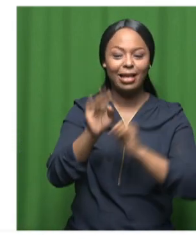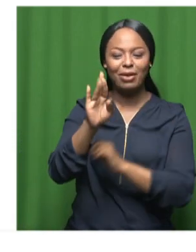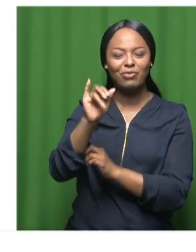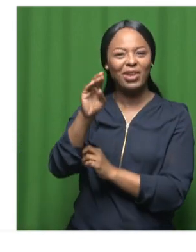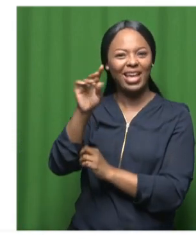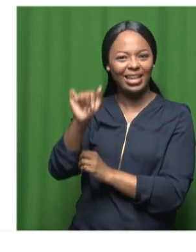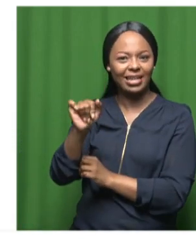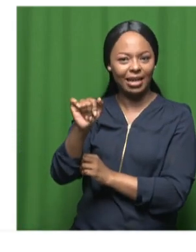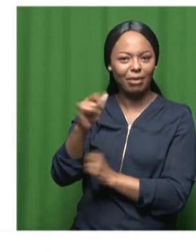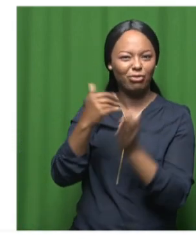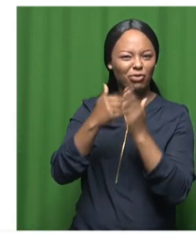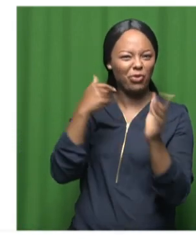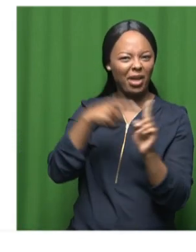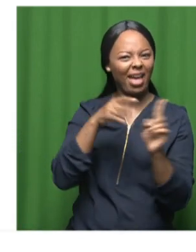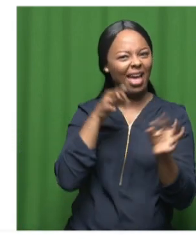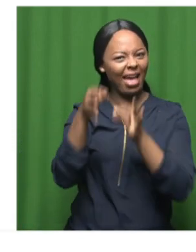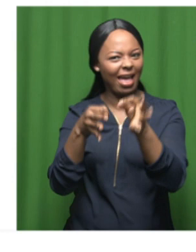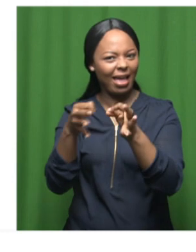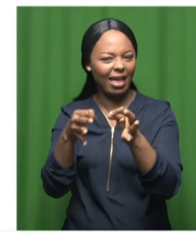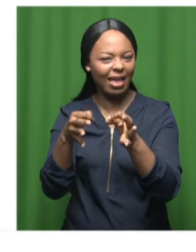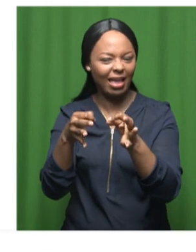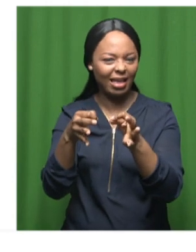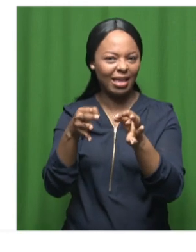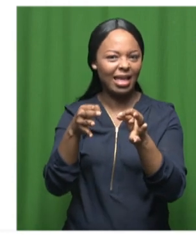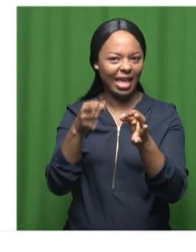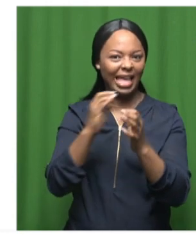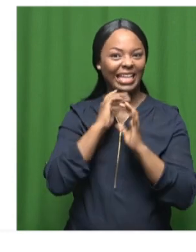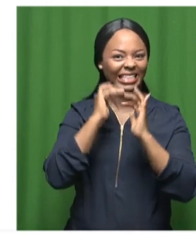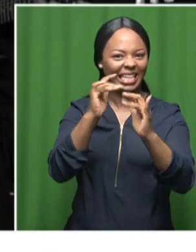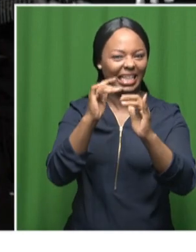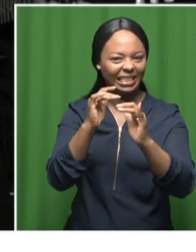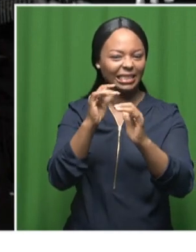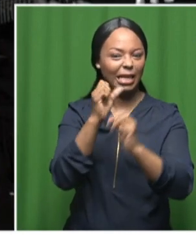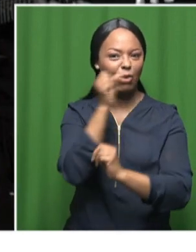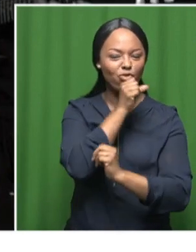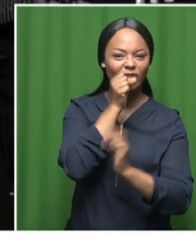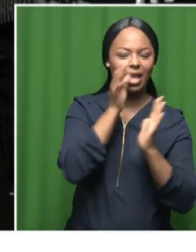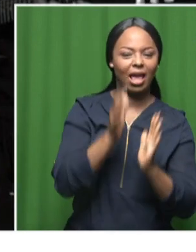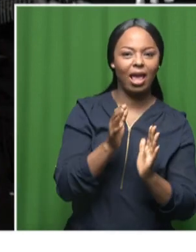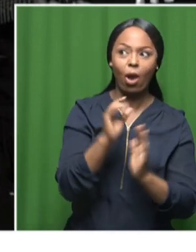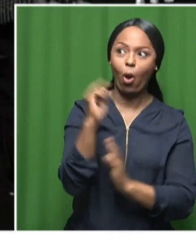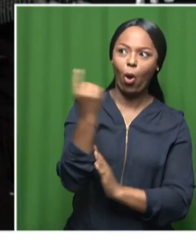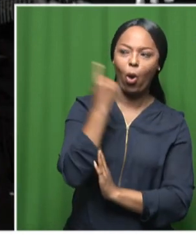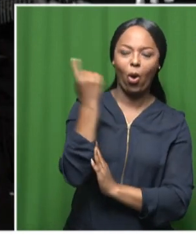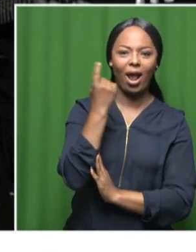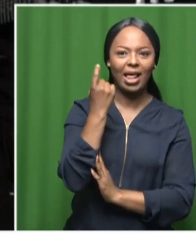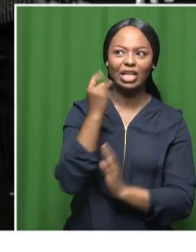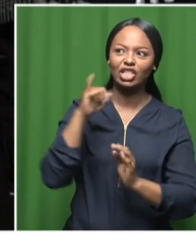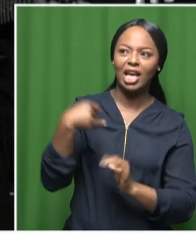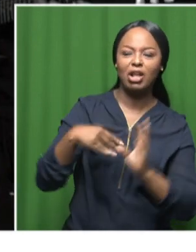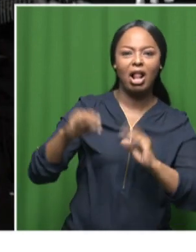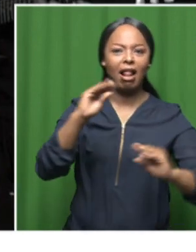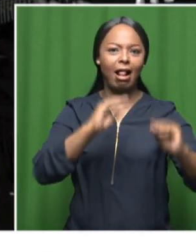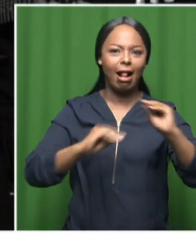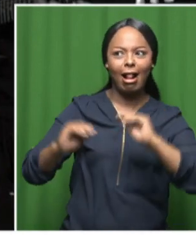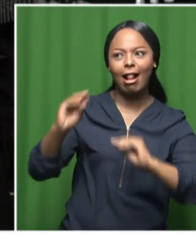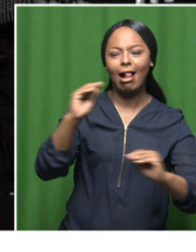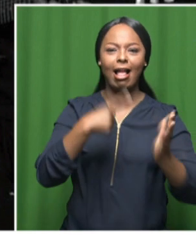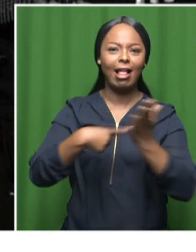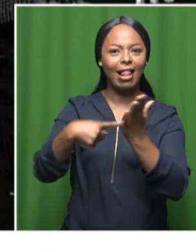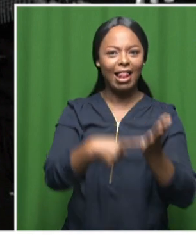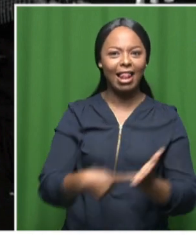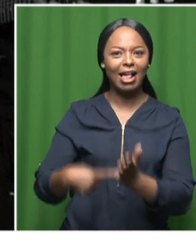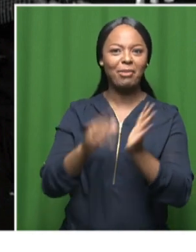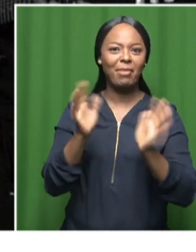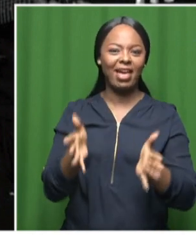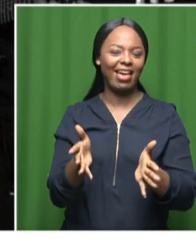at the conversations with jazz musicians, it not only in just compositions, is just the state of